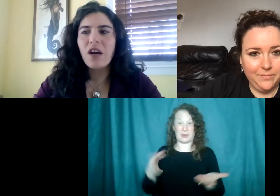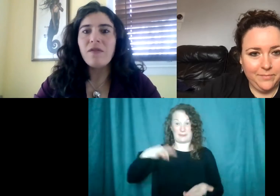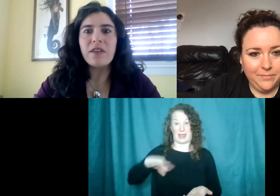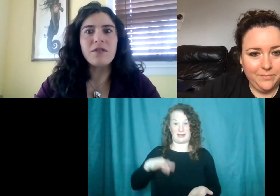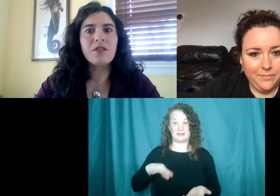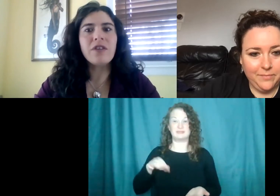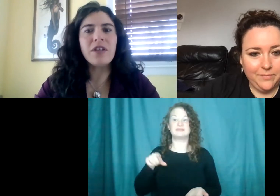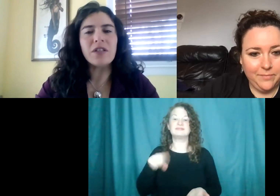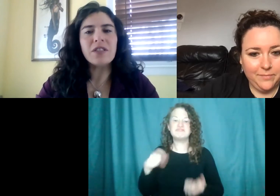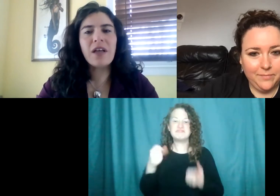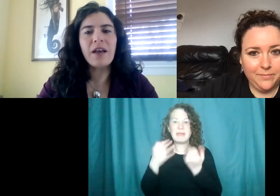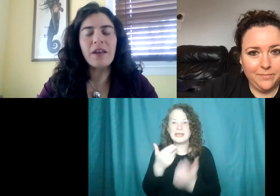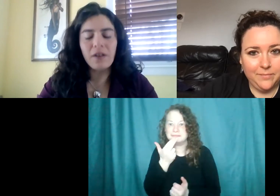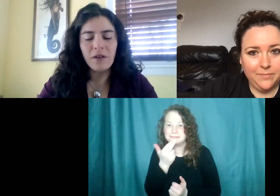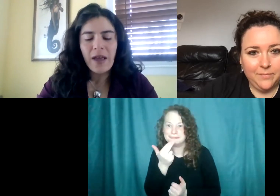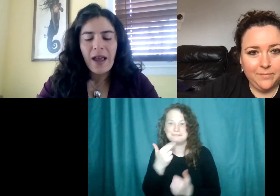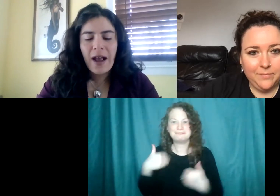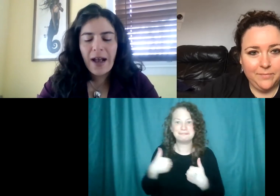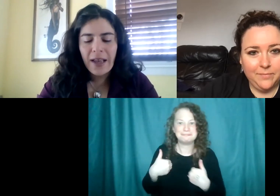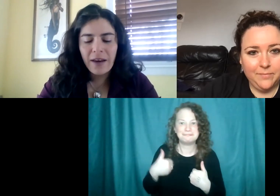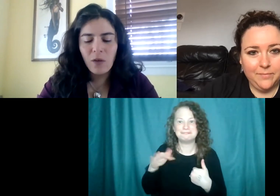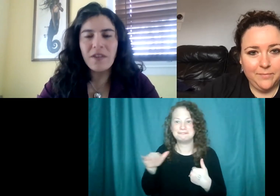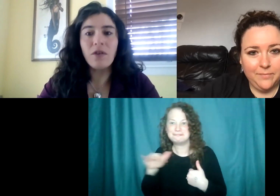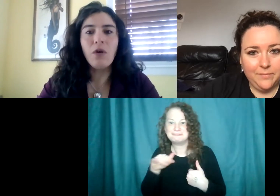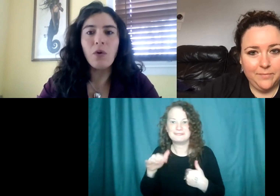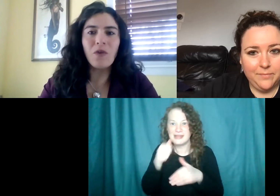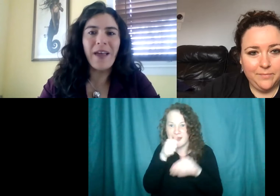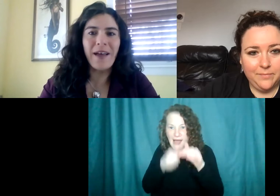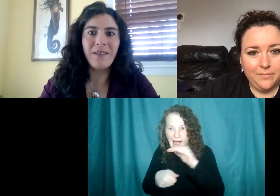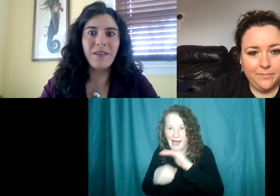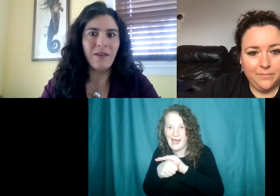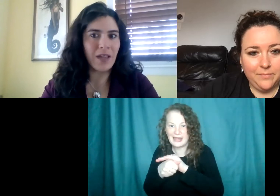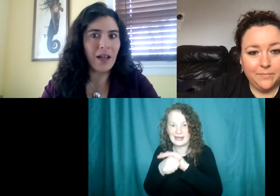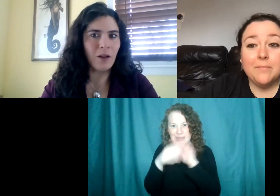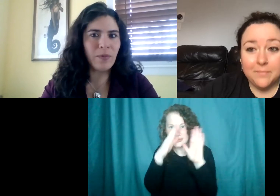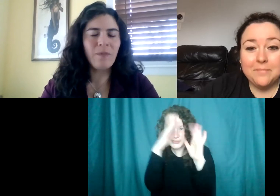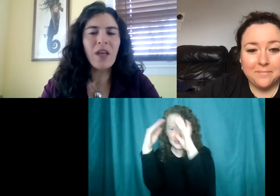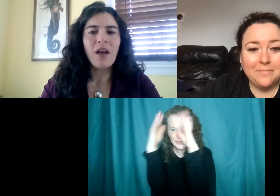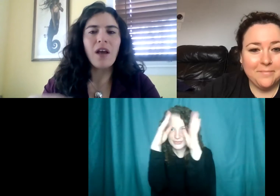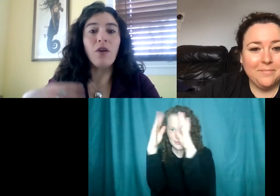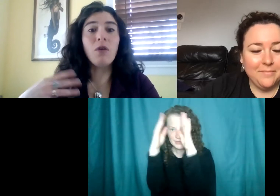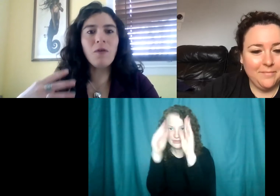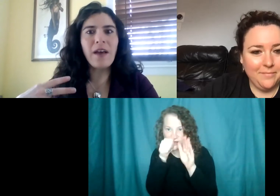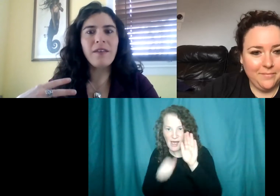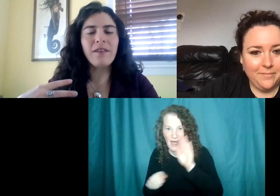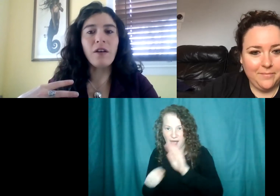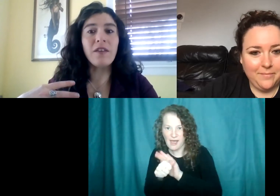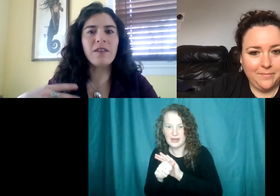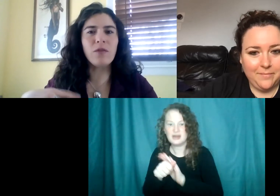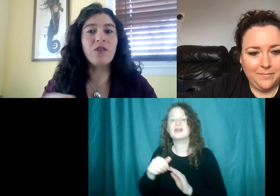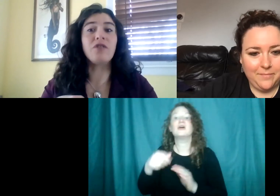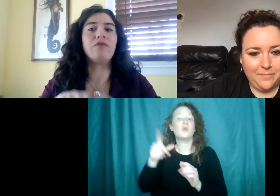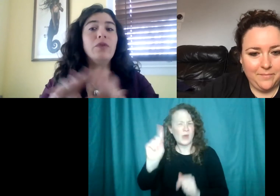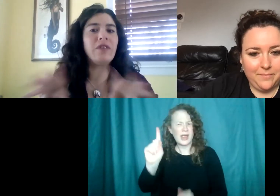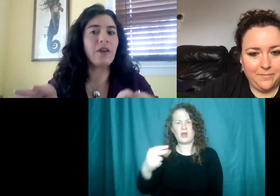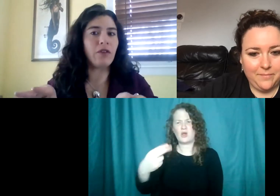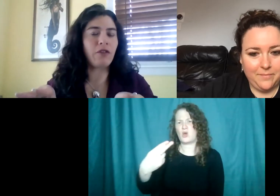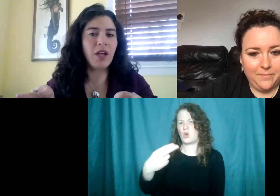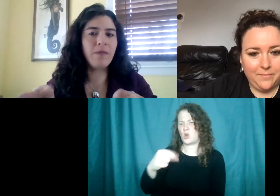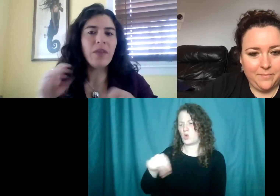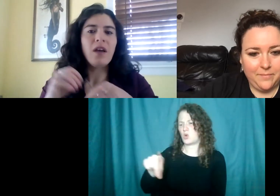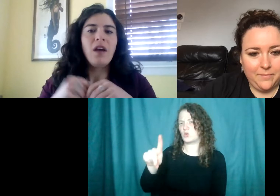lot of little critters kind of hiding within the holdfasts of the kelps. And holdfasts are similar to the roots